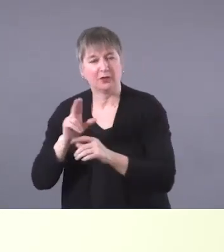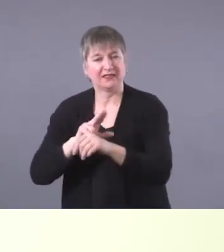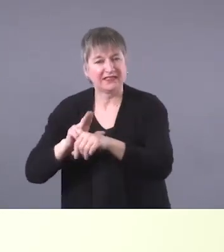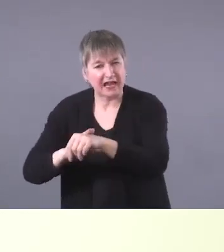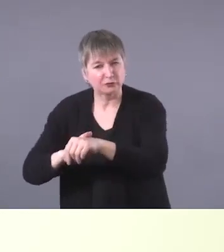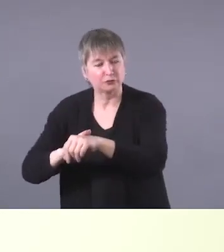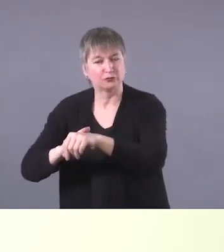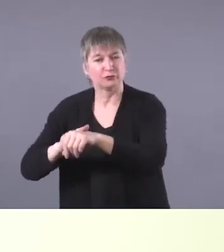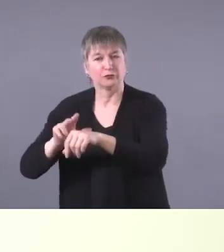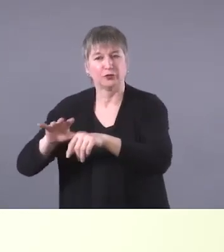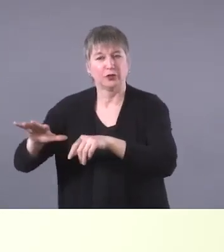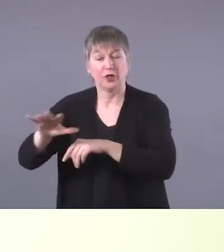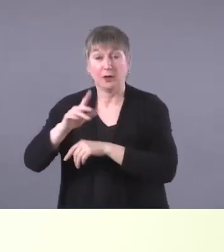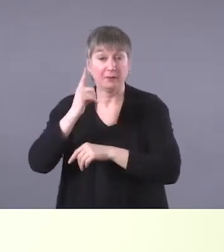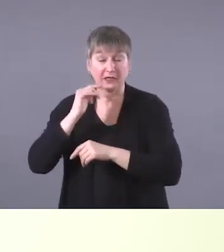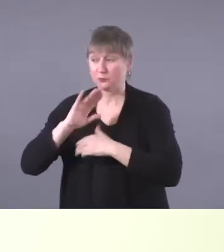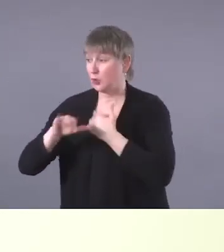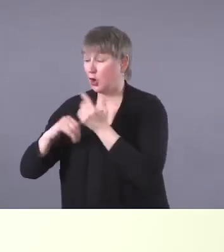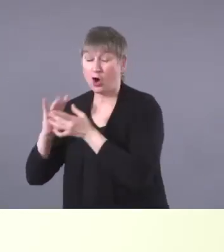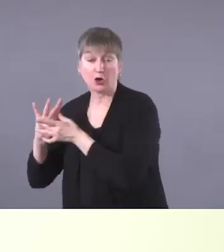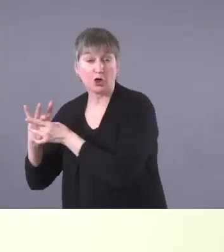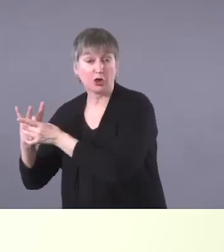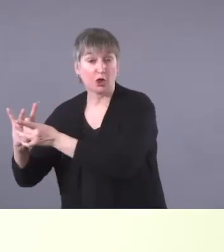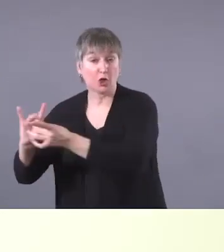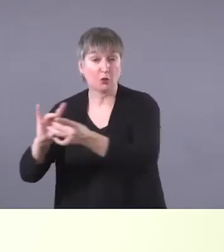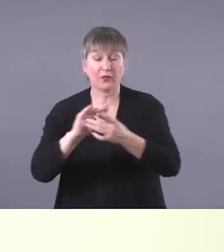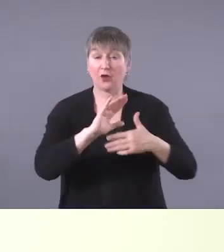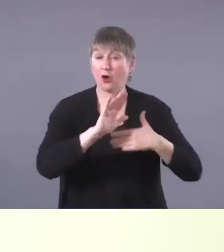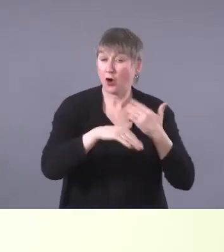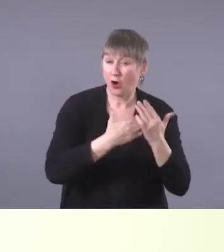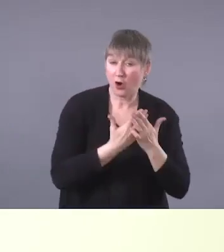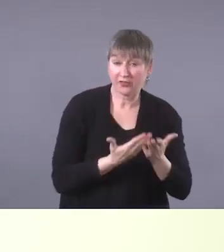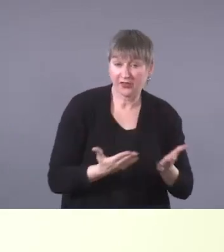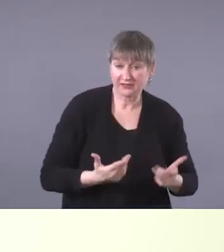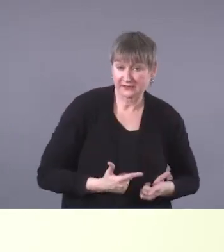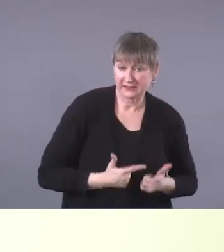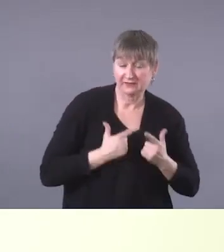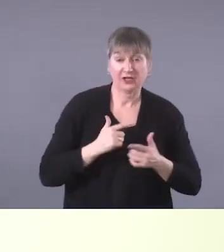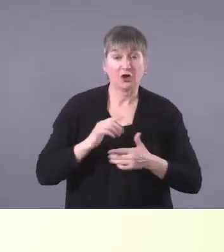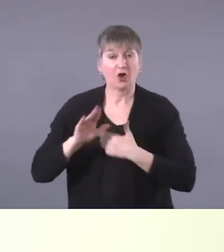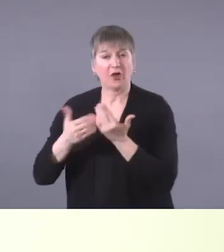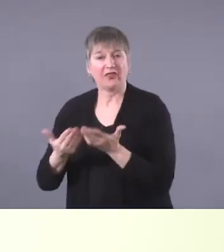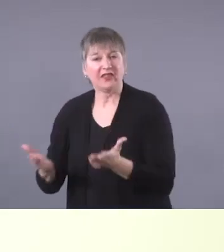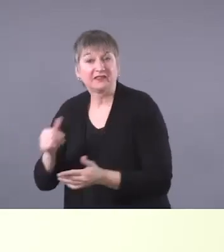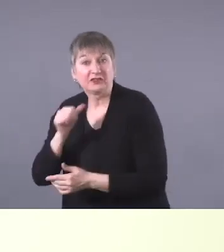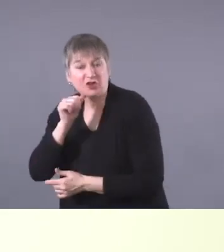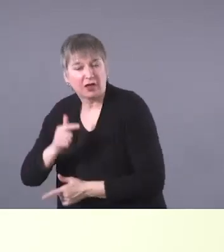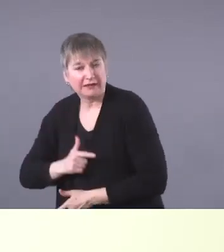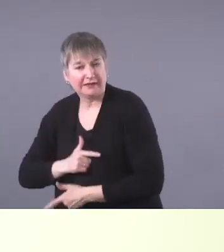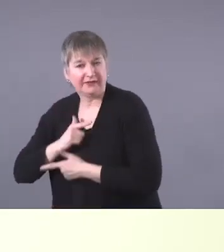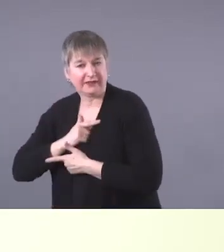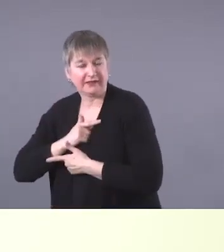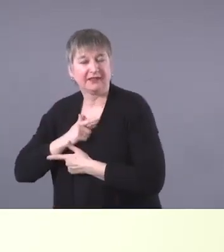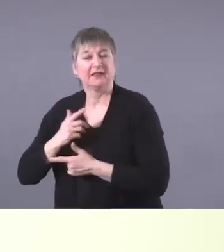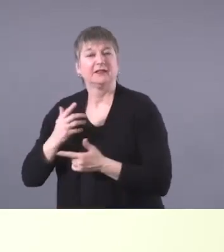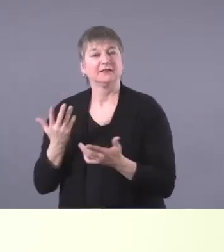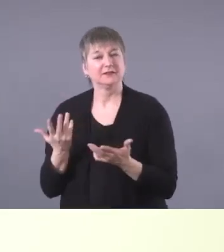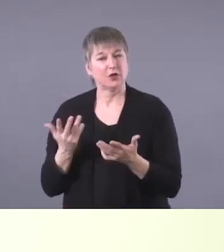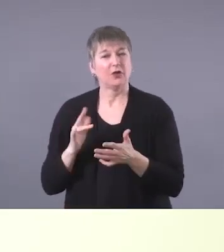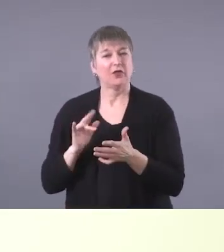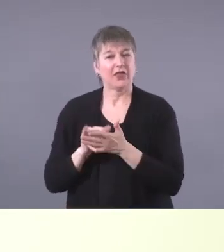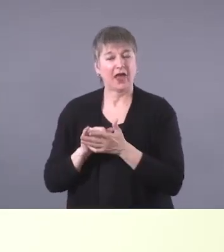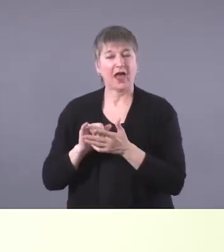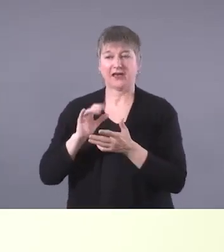everyone is connected with all living and non-living things. Um, so indigenous ways of learning include observation, experiential